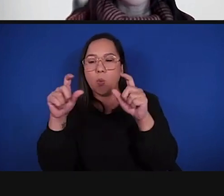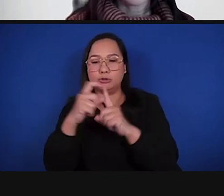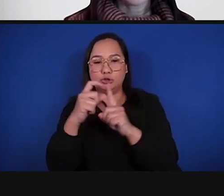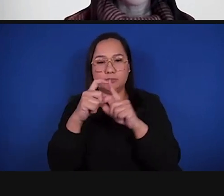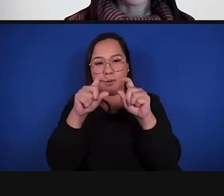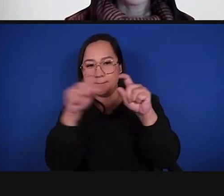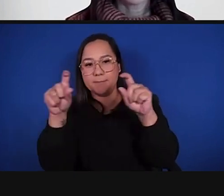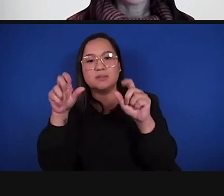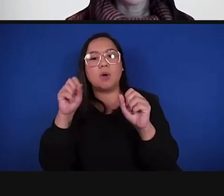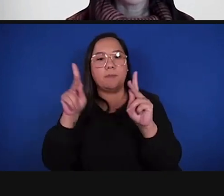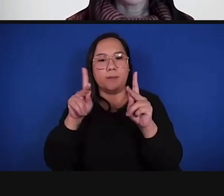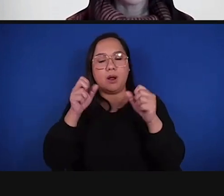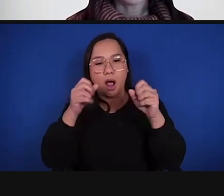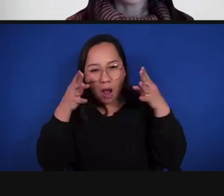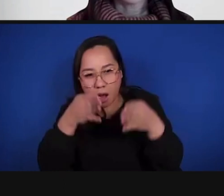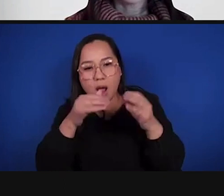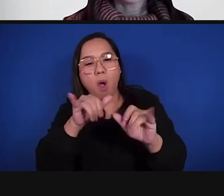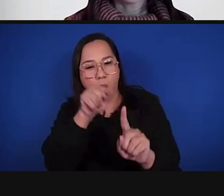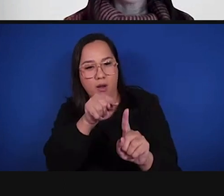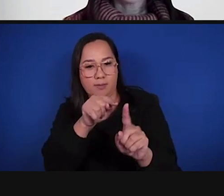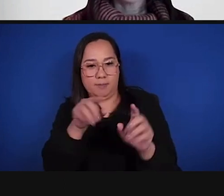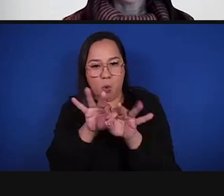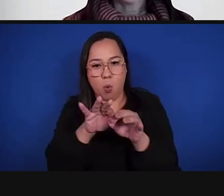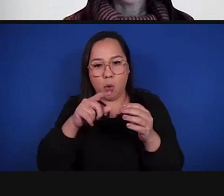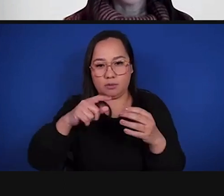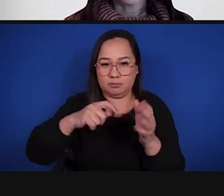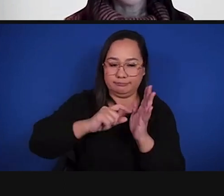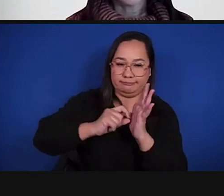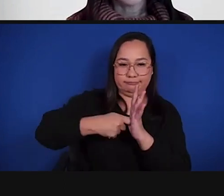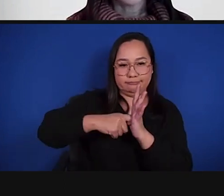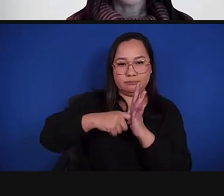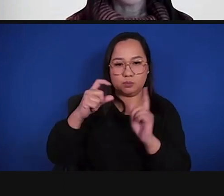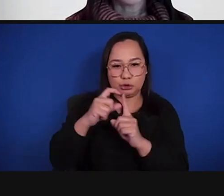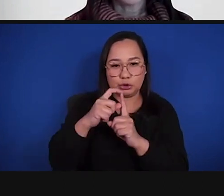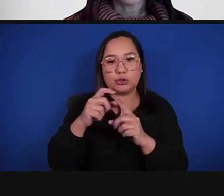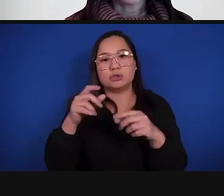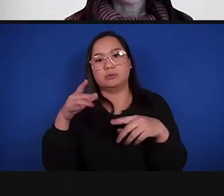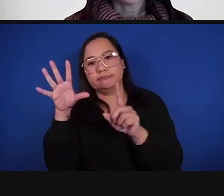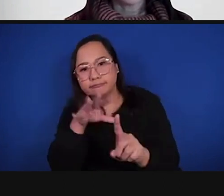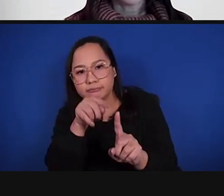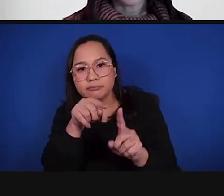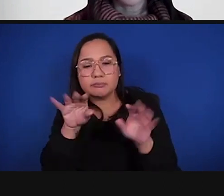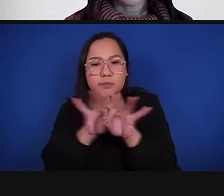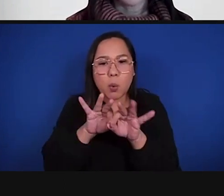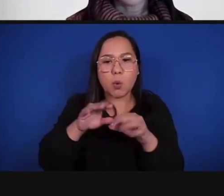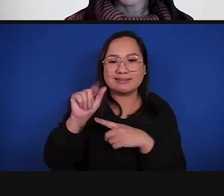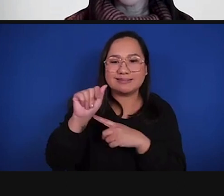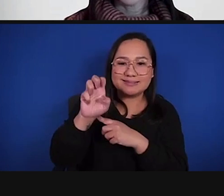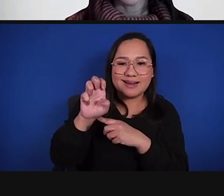bolding. You can see that it creates a shorter transcript that's clearer and easier to read in real time.